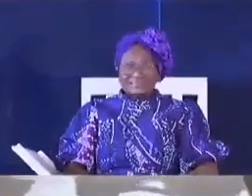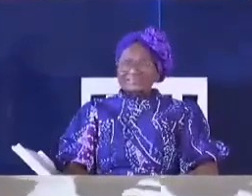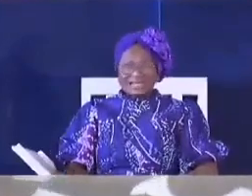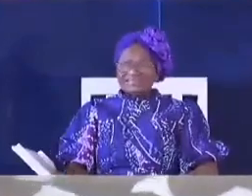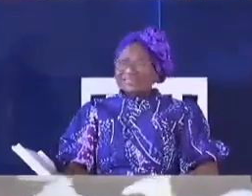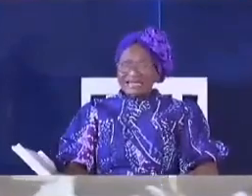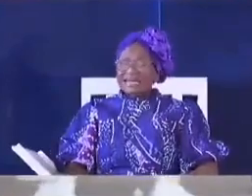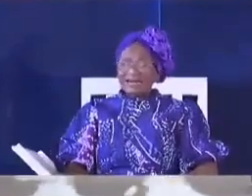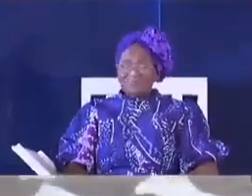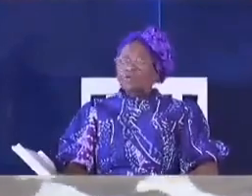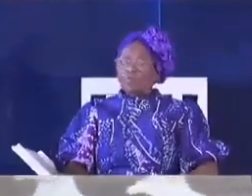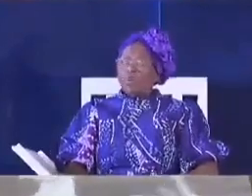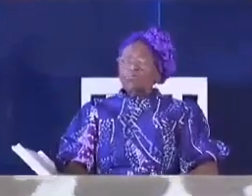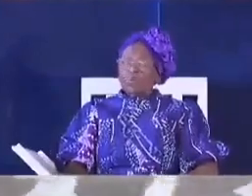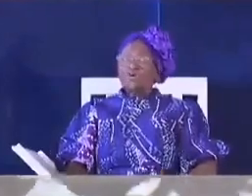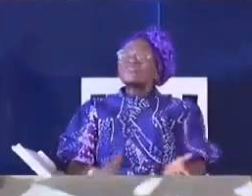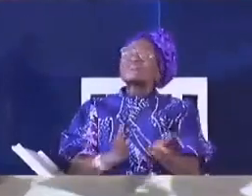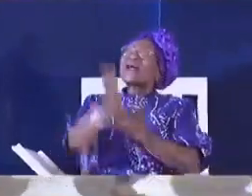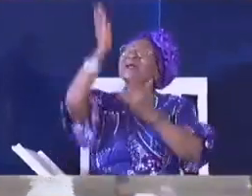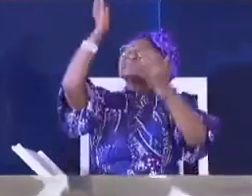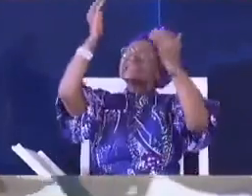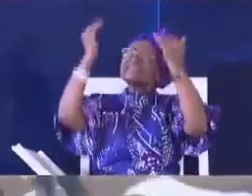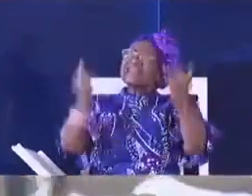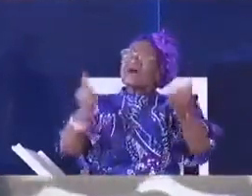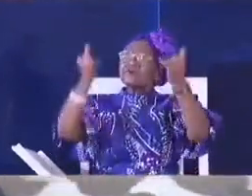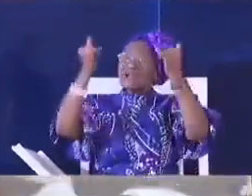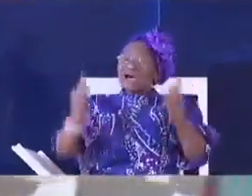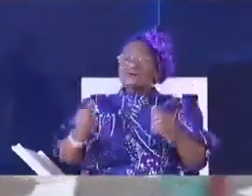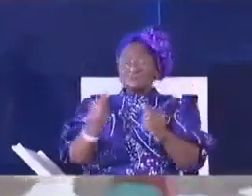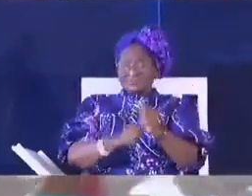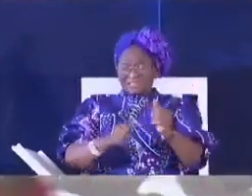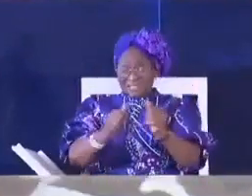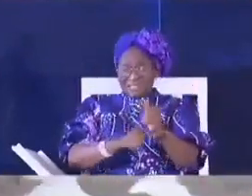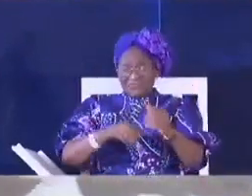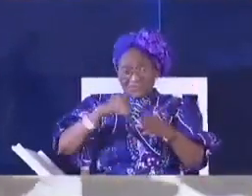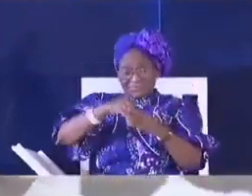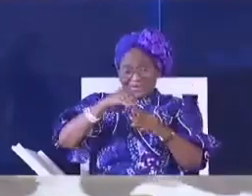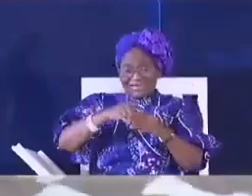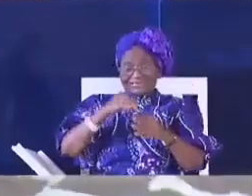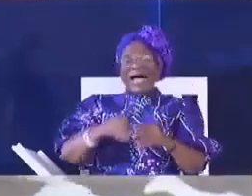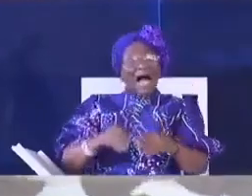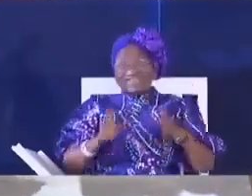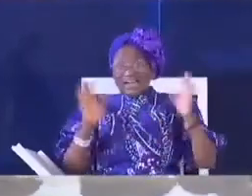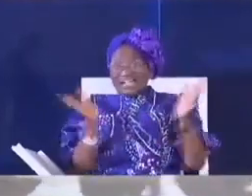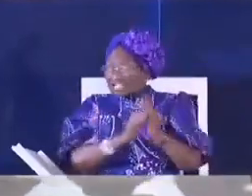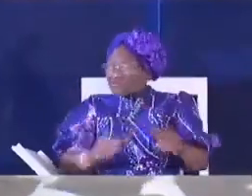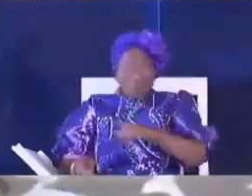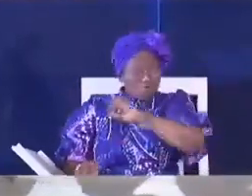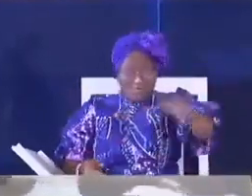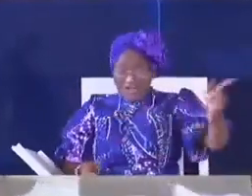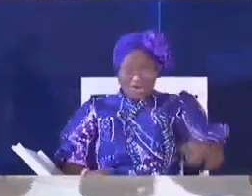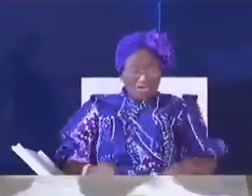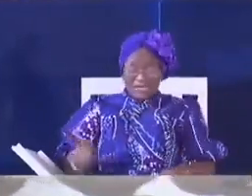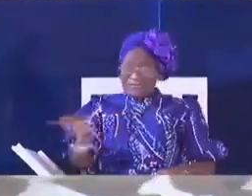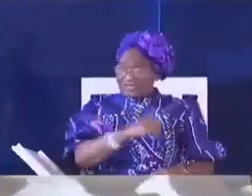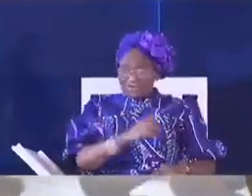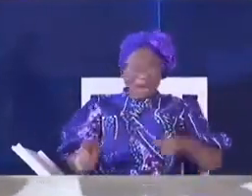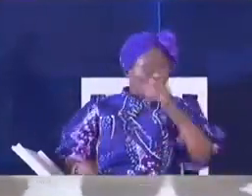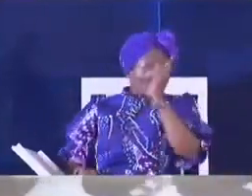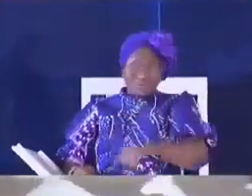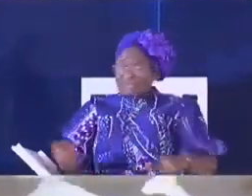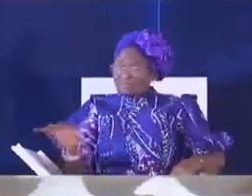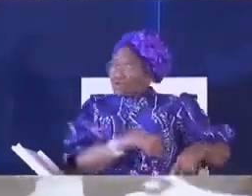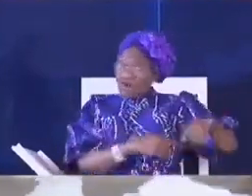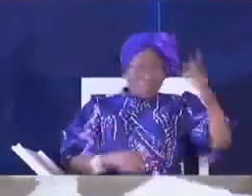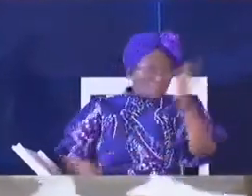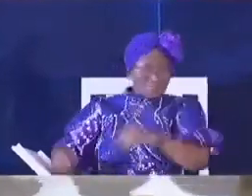Must be uprooted now. Every plant that God has not planted in my body, in my soul,